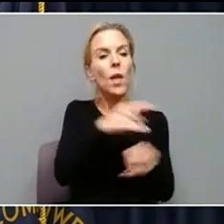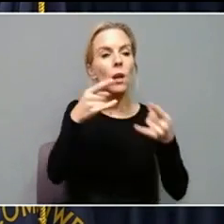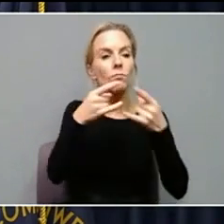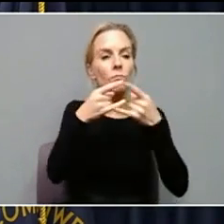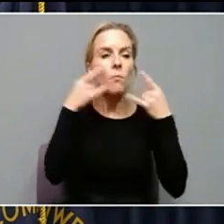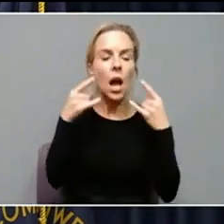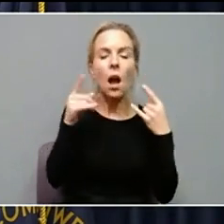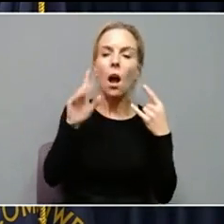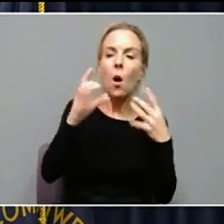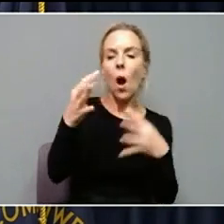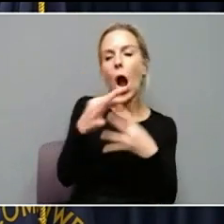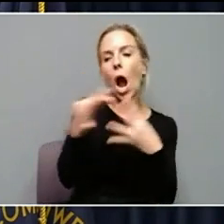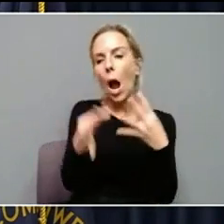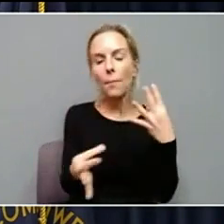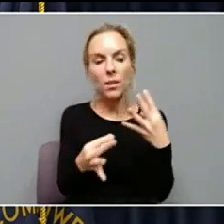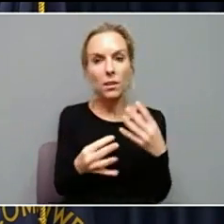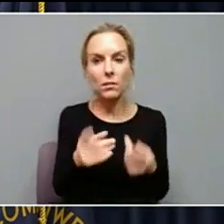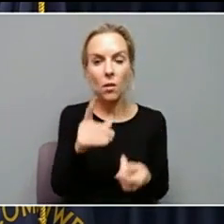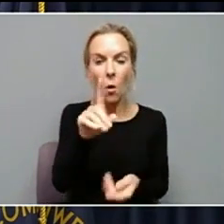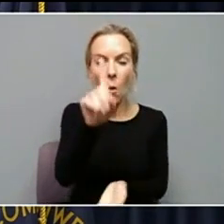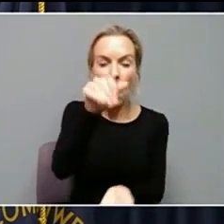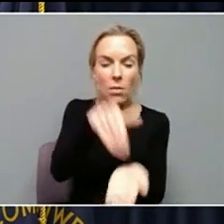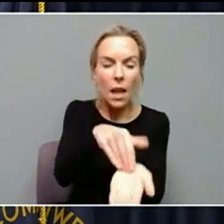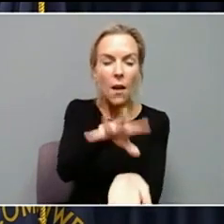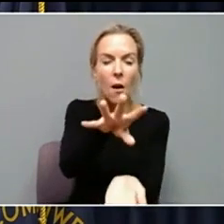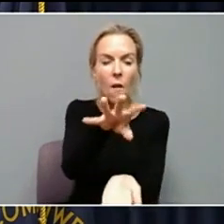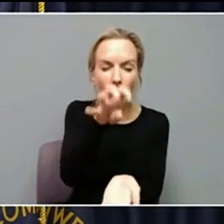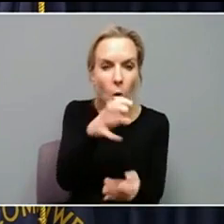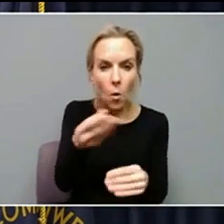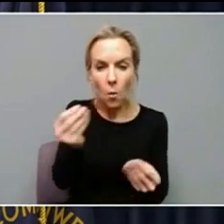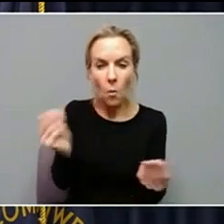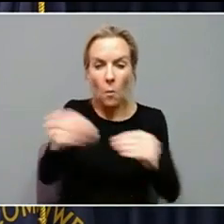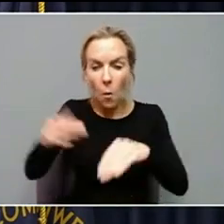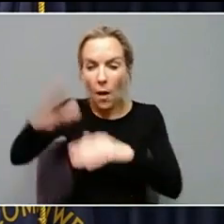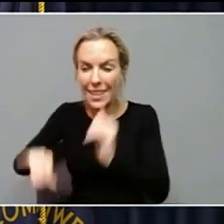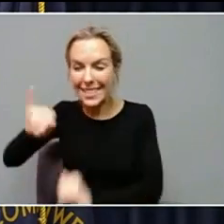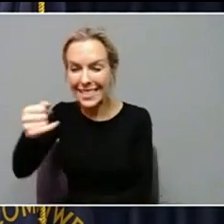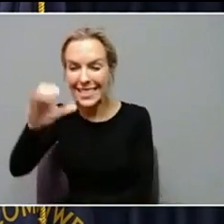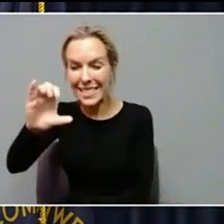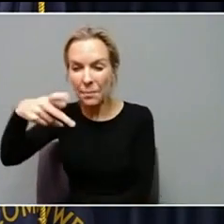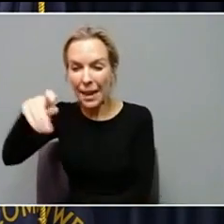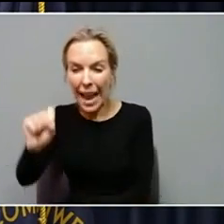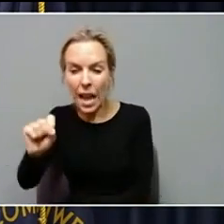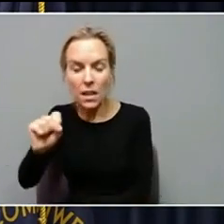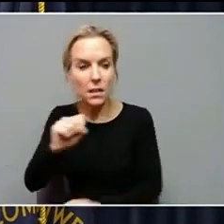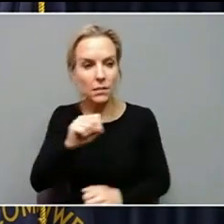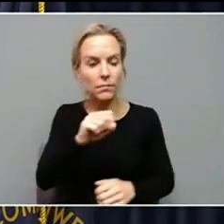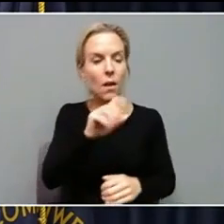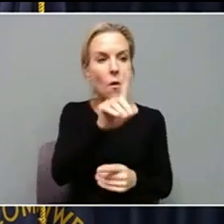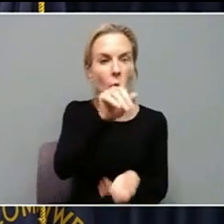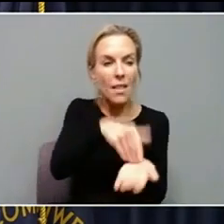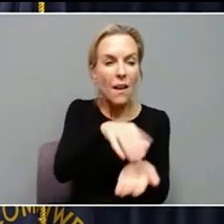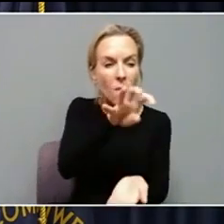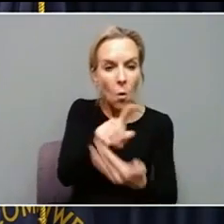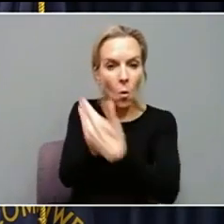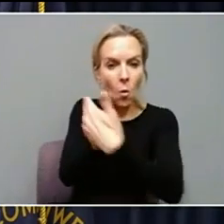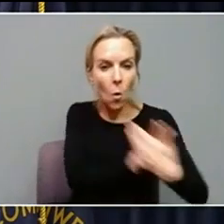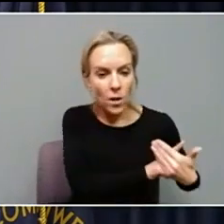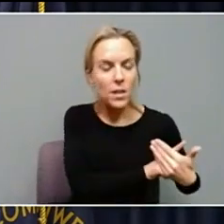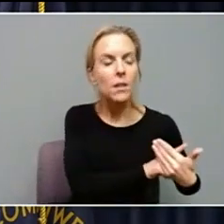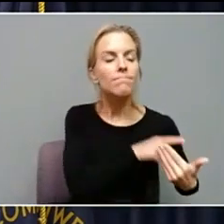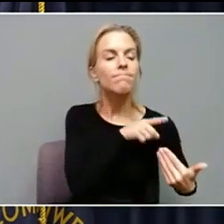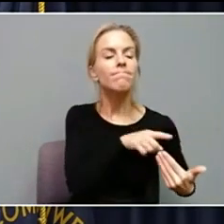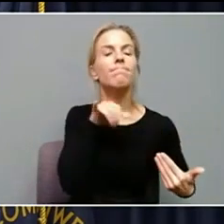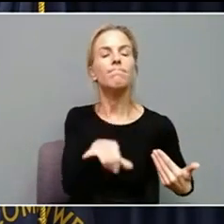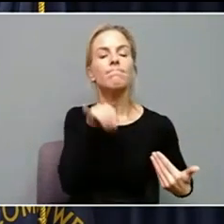got up to about 1,400, more than JCPS, people quarantined. Then they turned around and did it